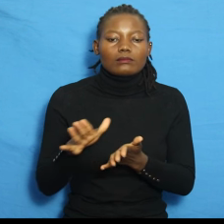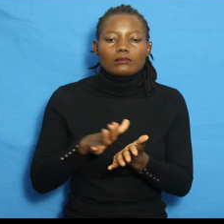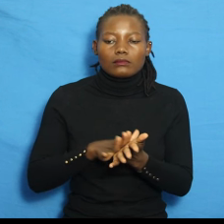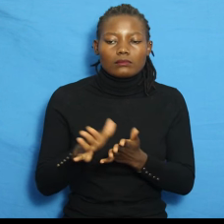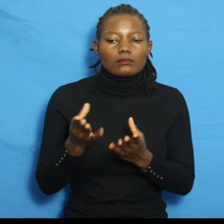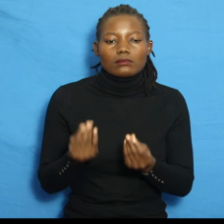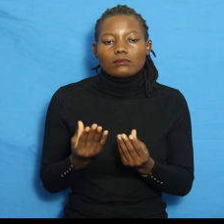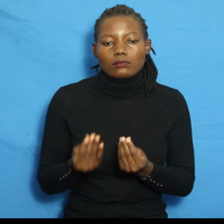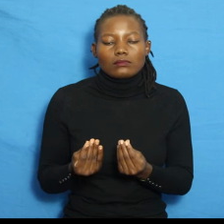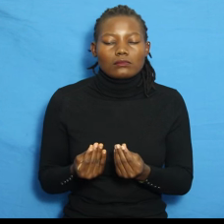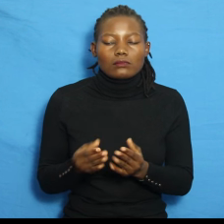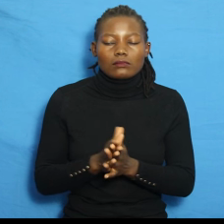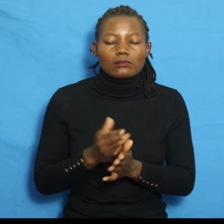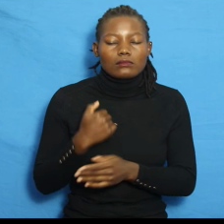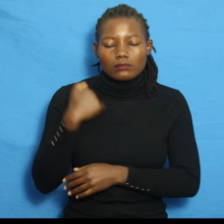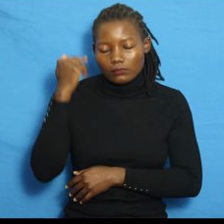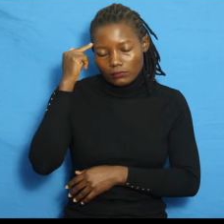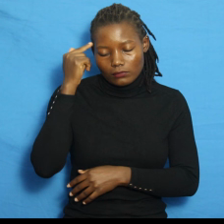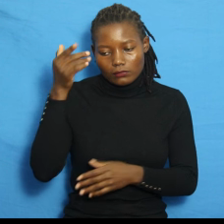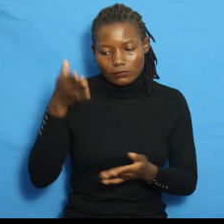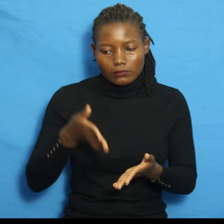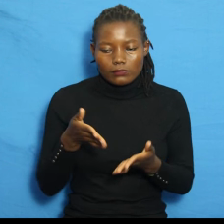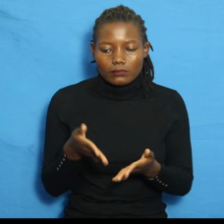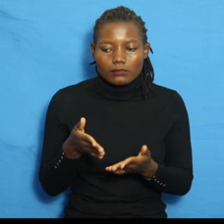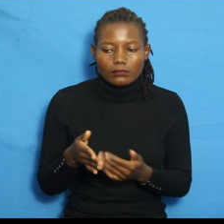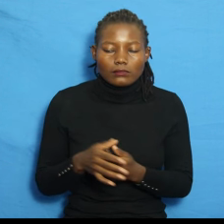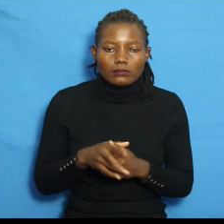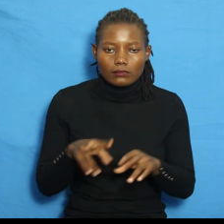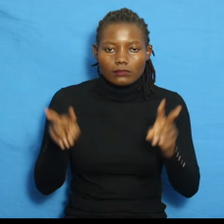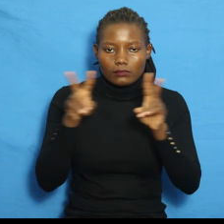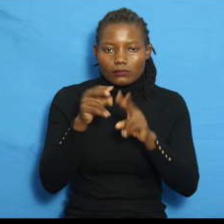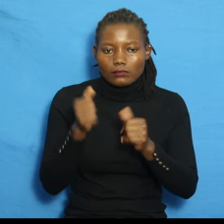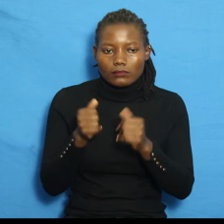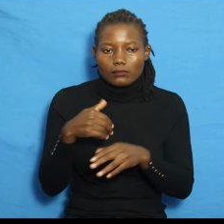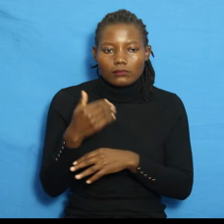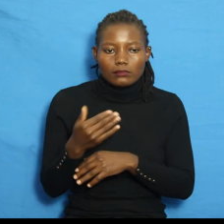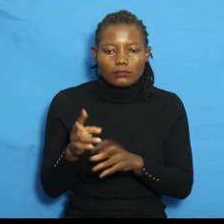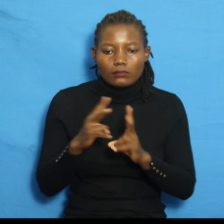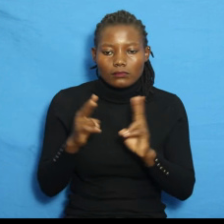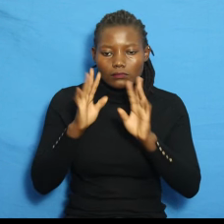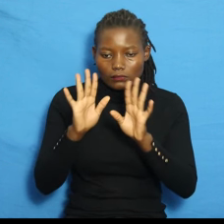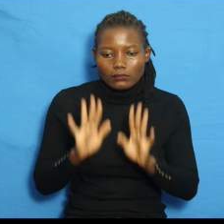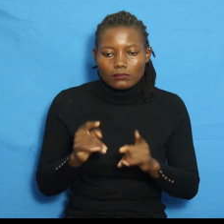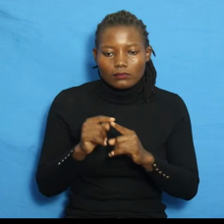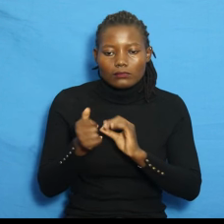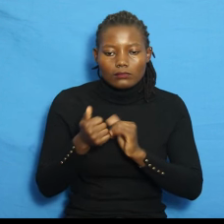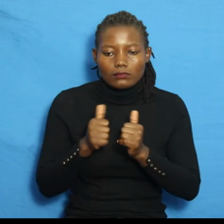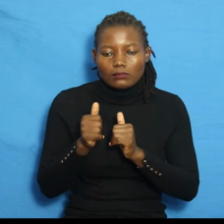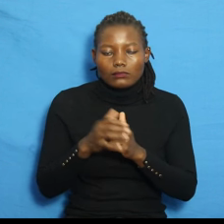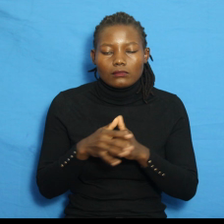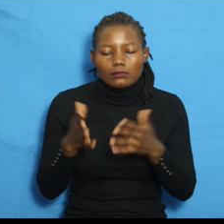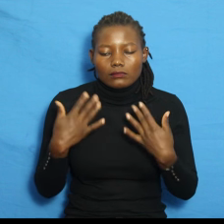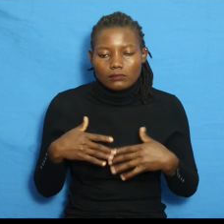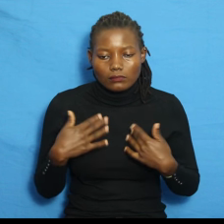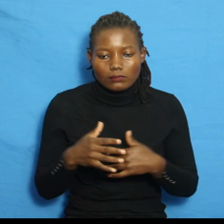of friction means that you will slide more easily. And I think this is a value that is